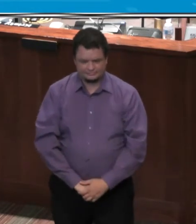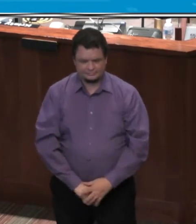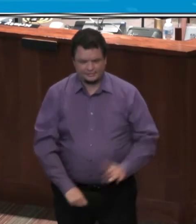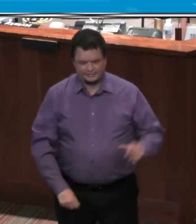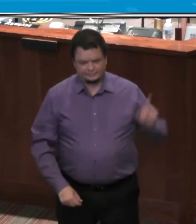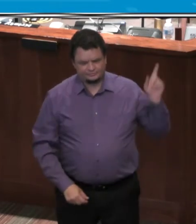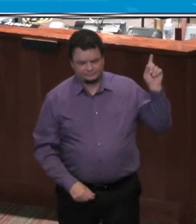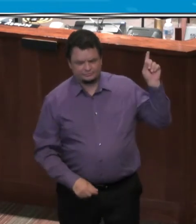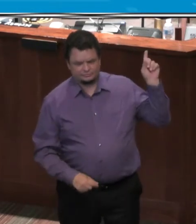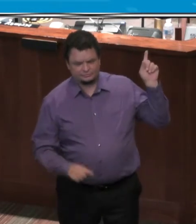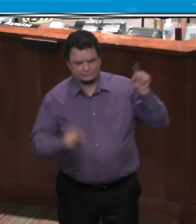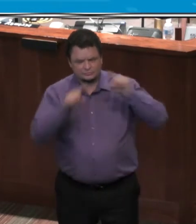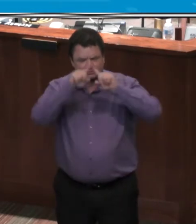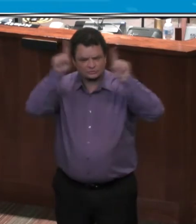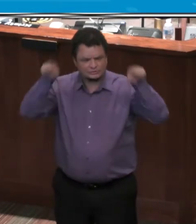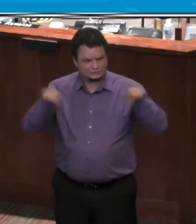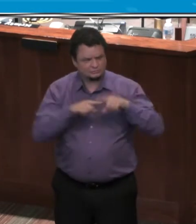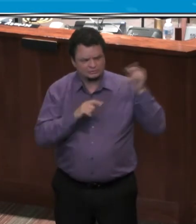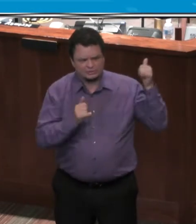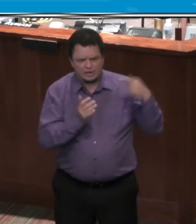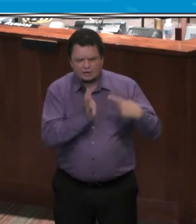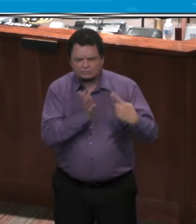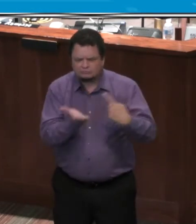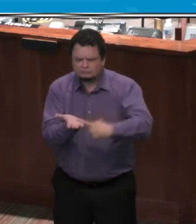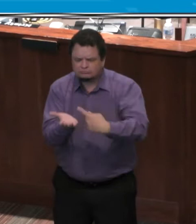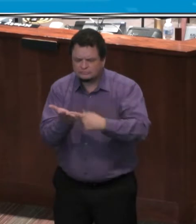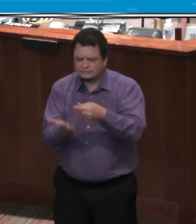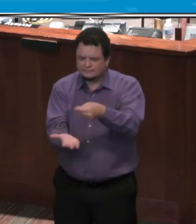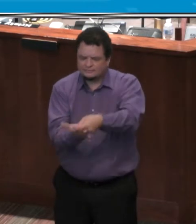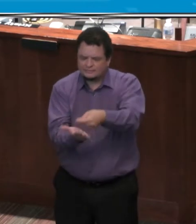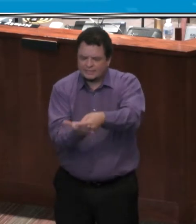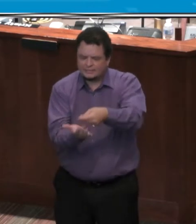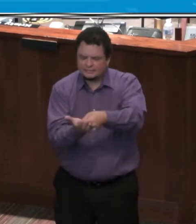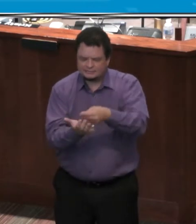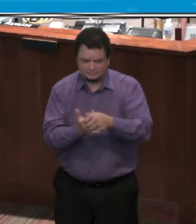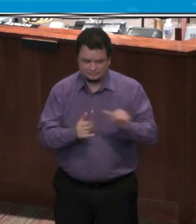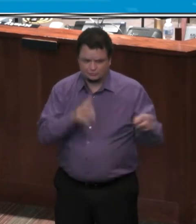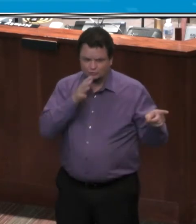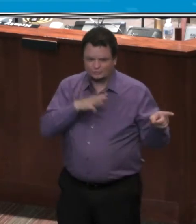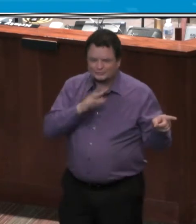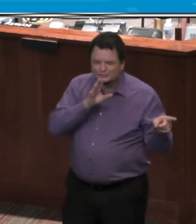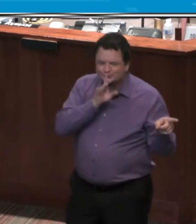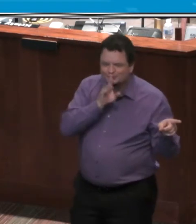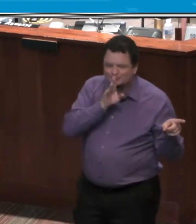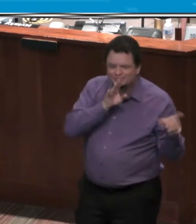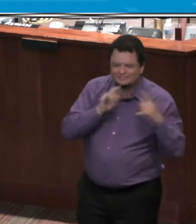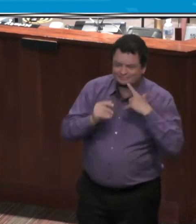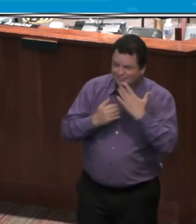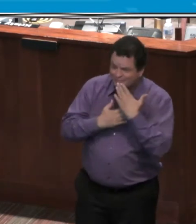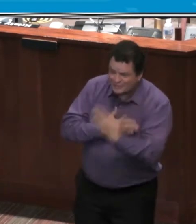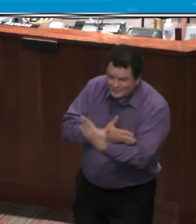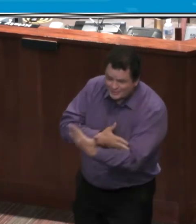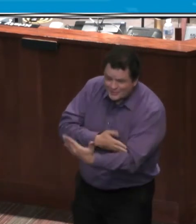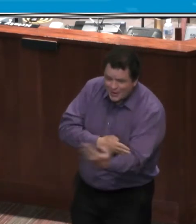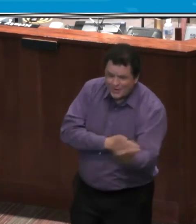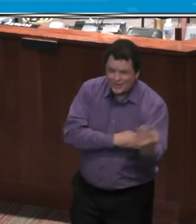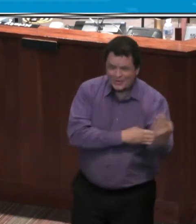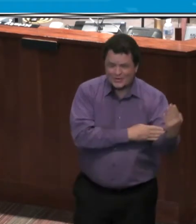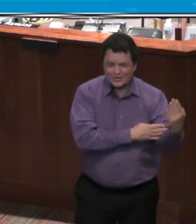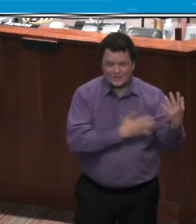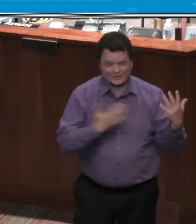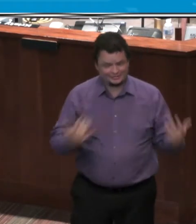Members, good morning, Board of Health members. Nikki Simmons, County Controller. Here today to present to you